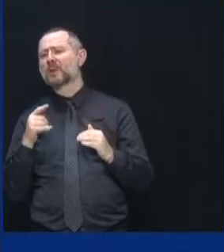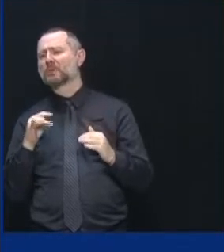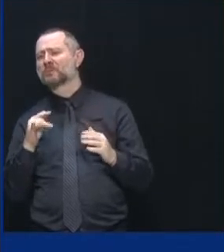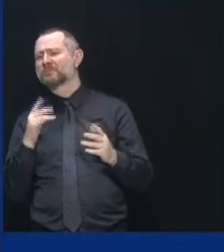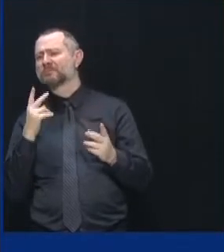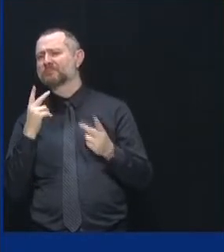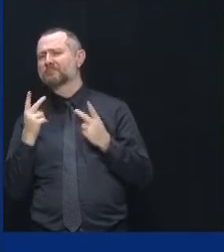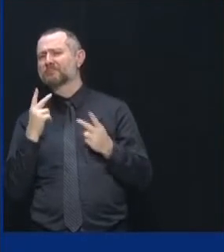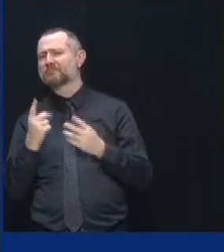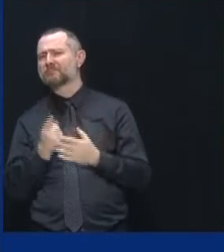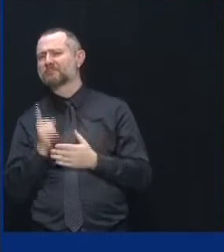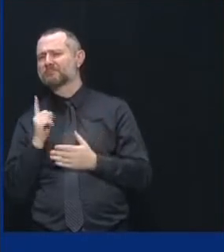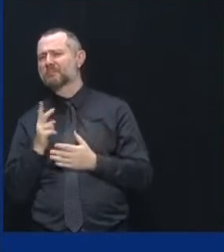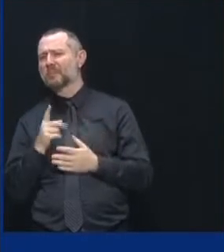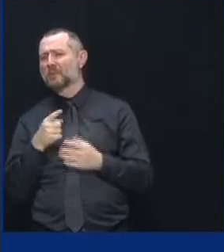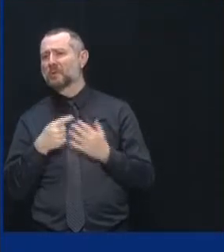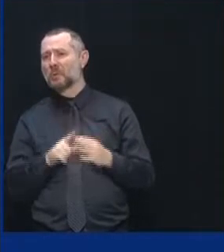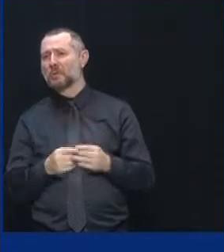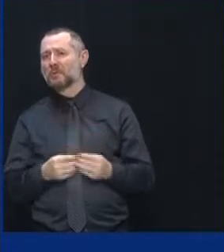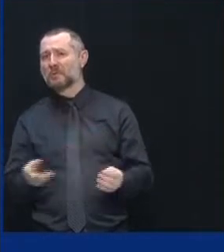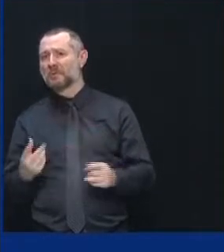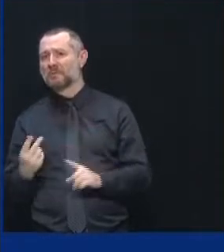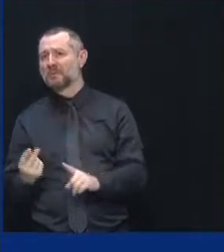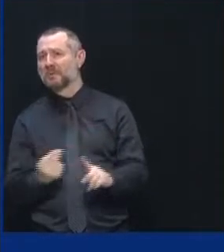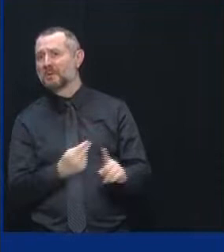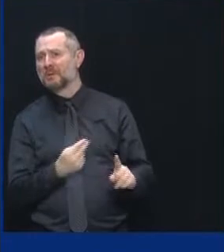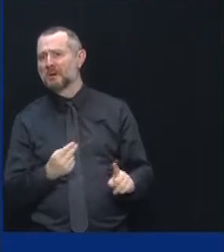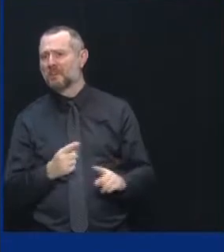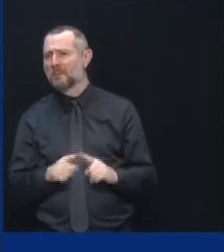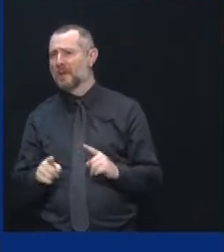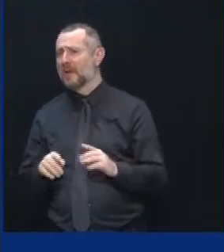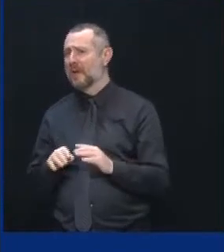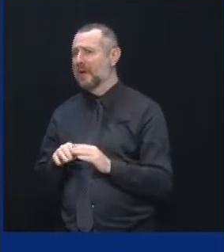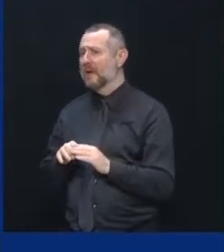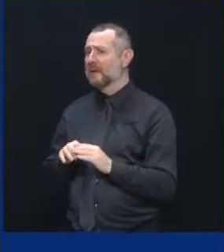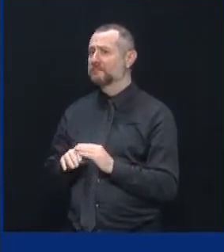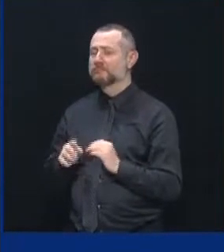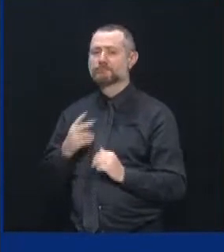since the rollout of these vaccines, is that you know the access.